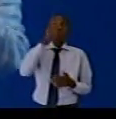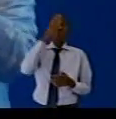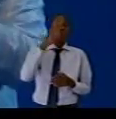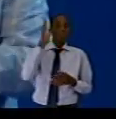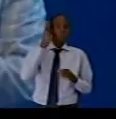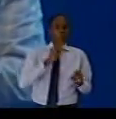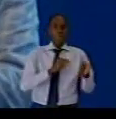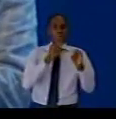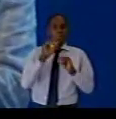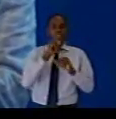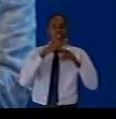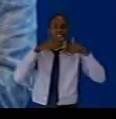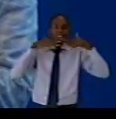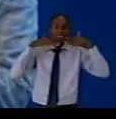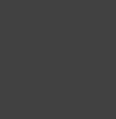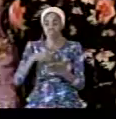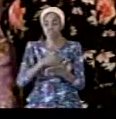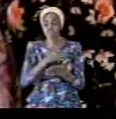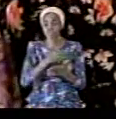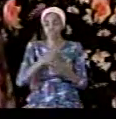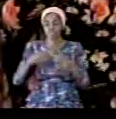Put a smile on your face.